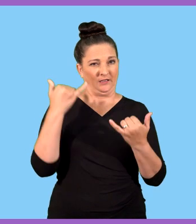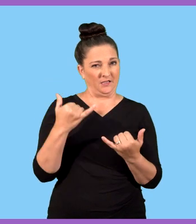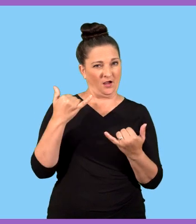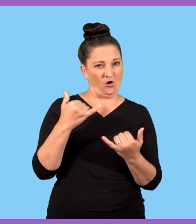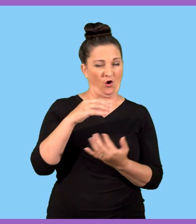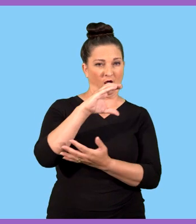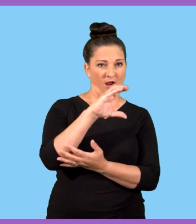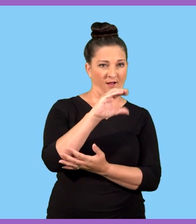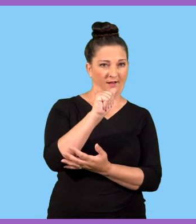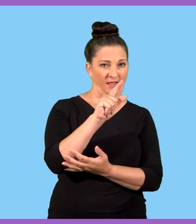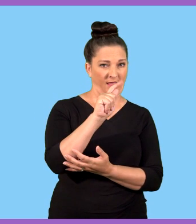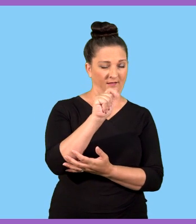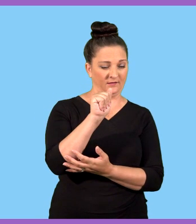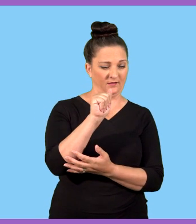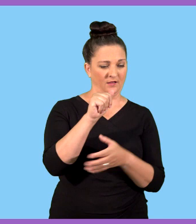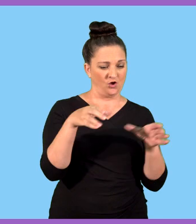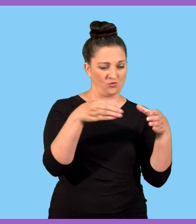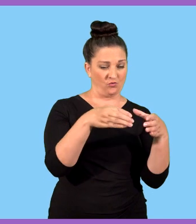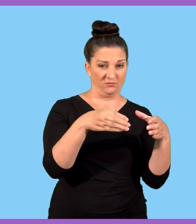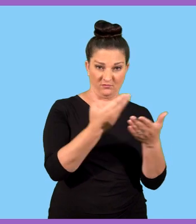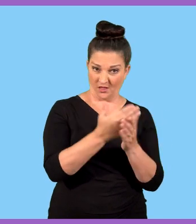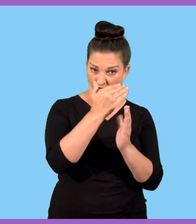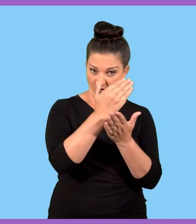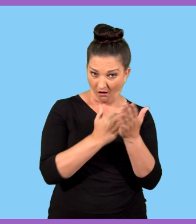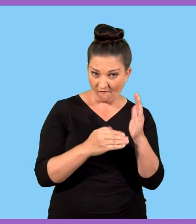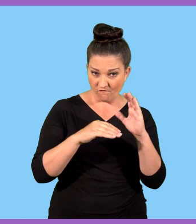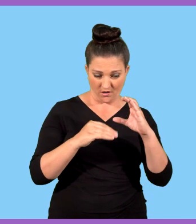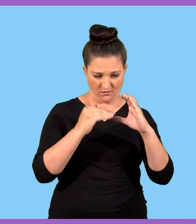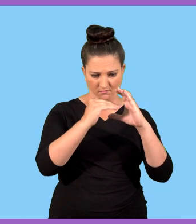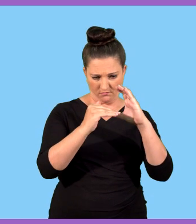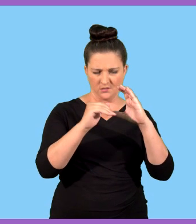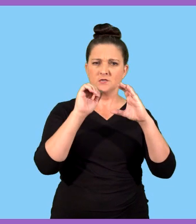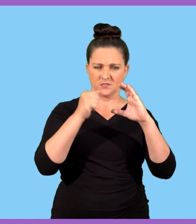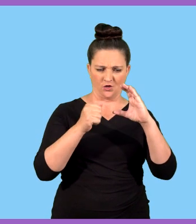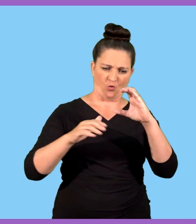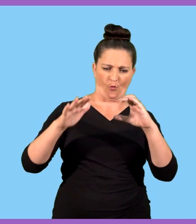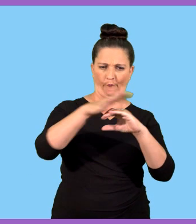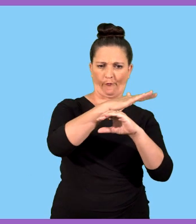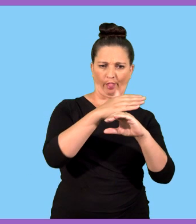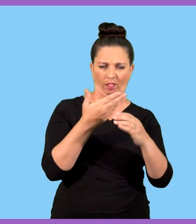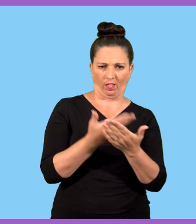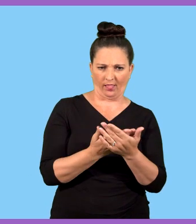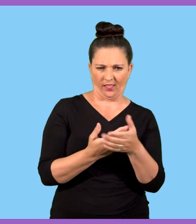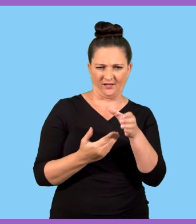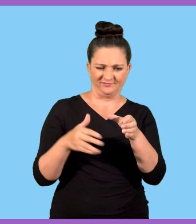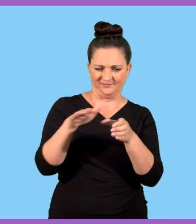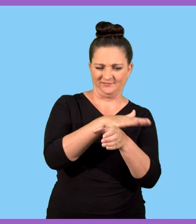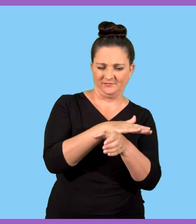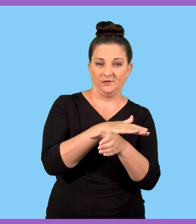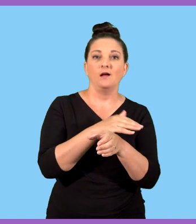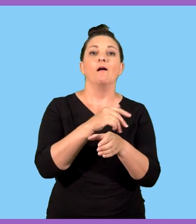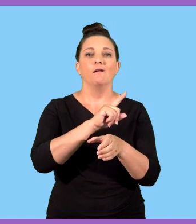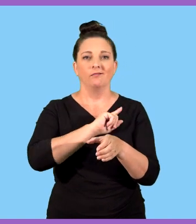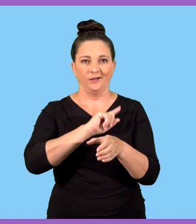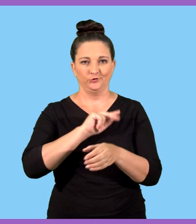So the amount of cool drink in a glass, you could have half a glass, you could have a full glass. So that is